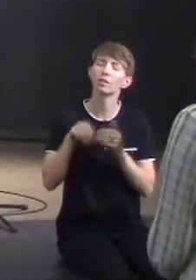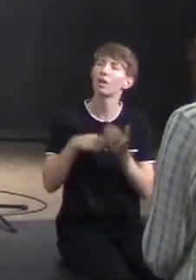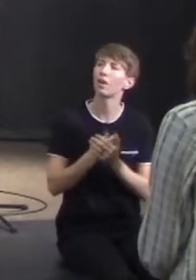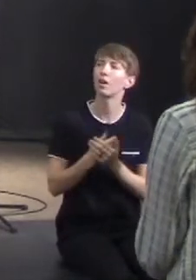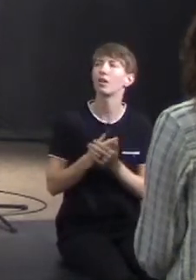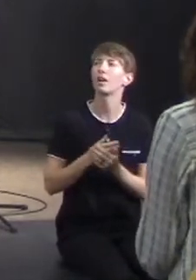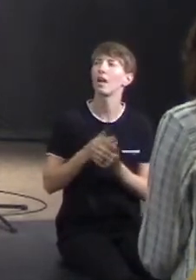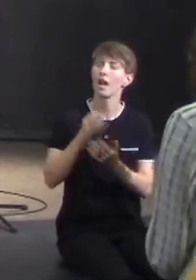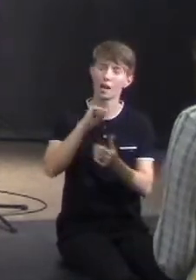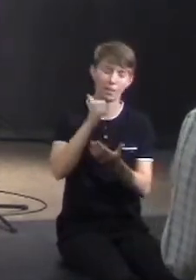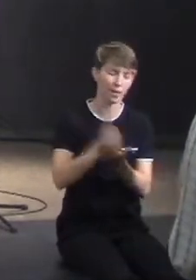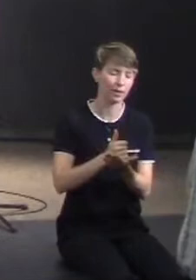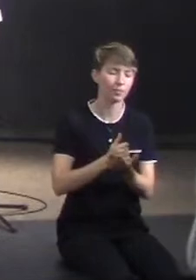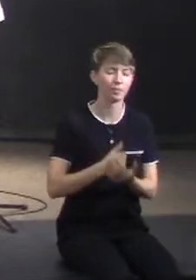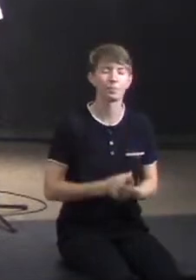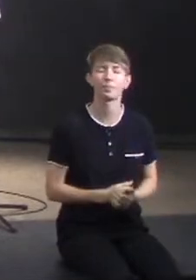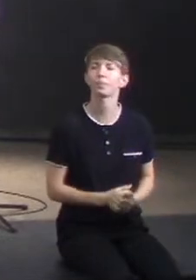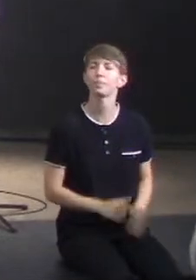Amen.